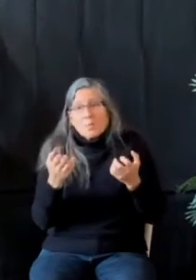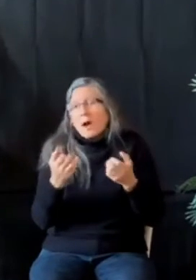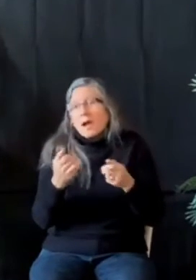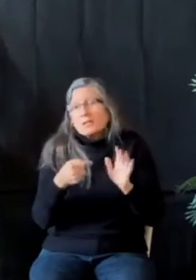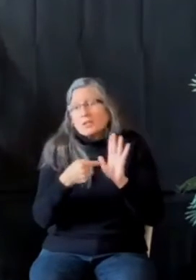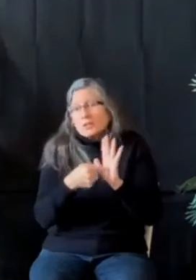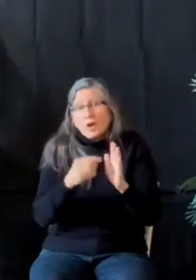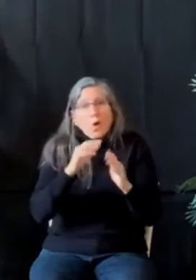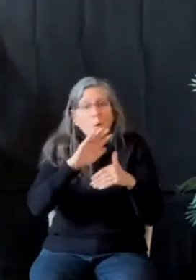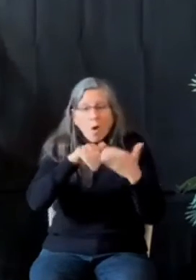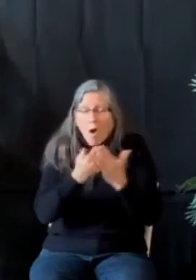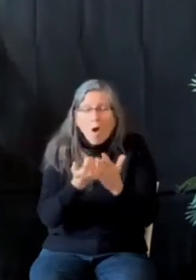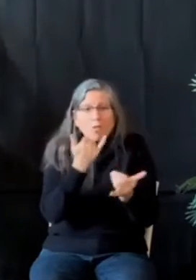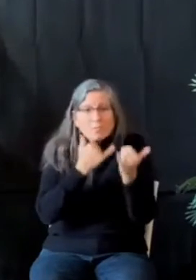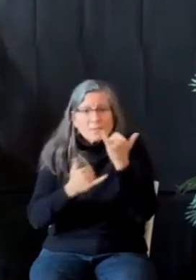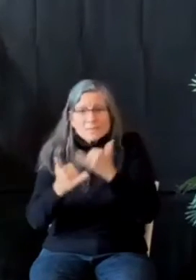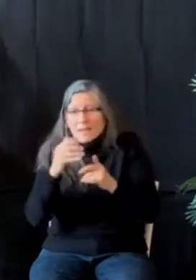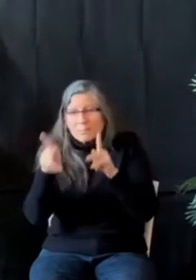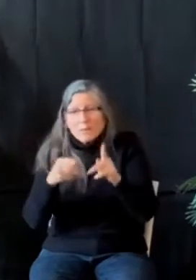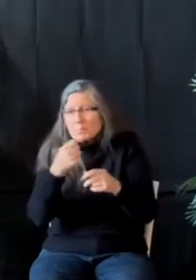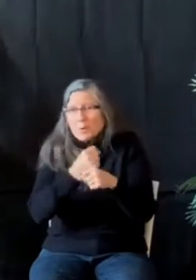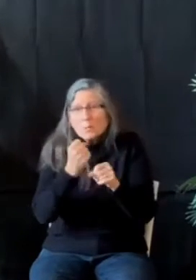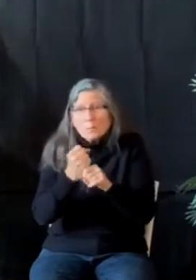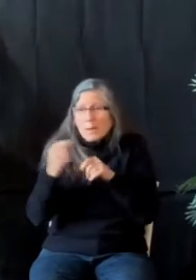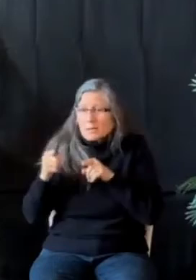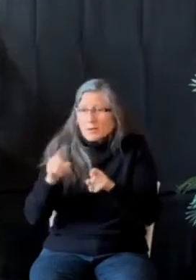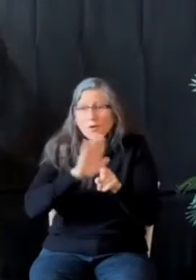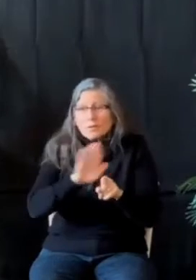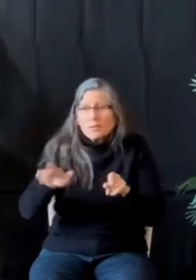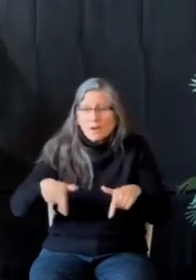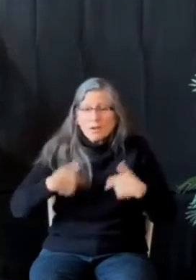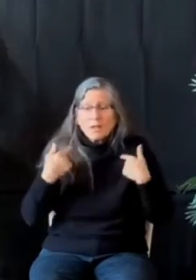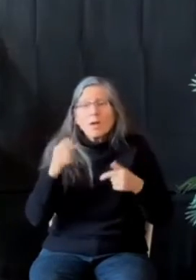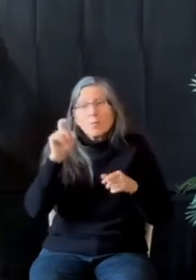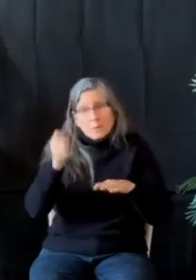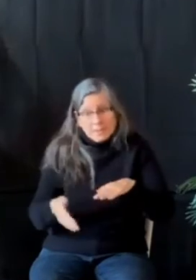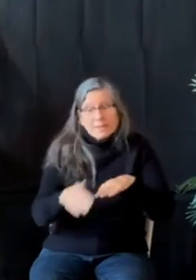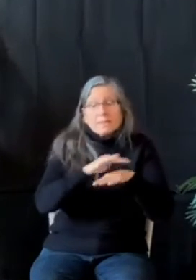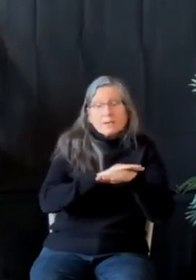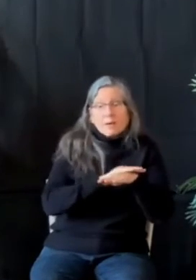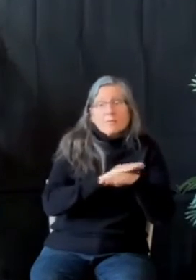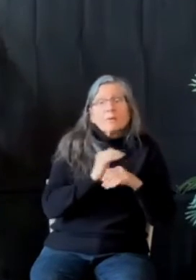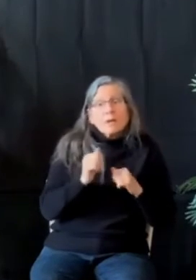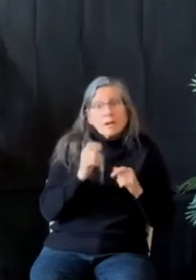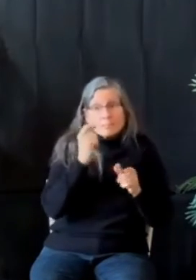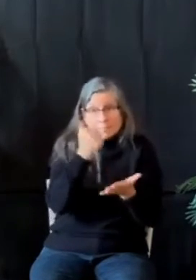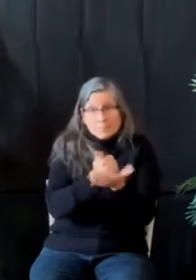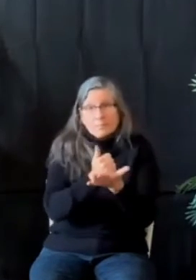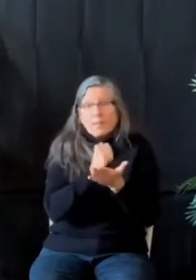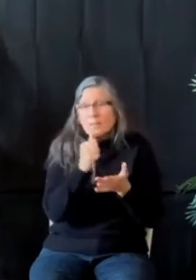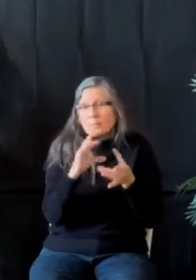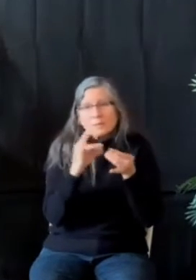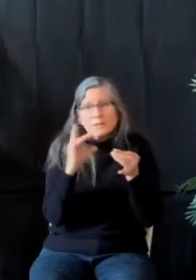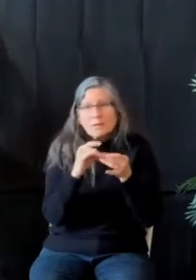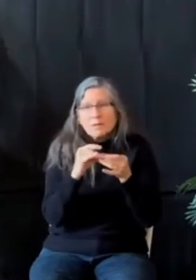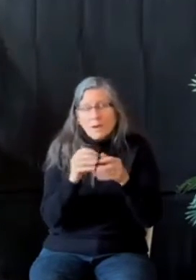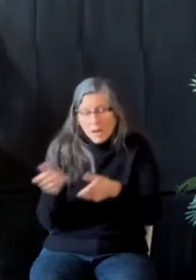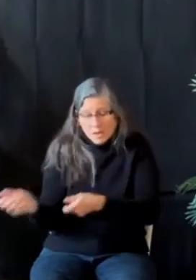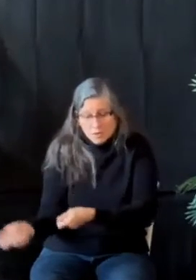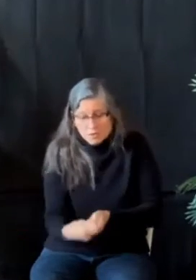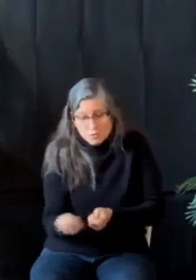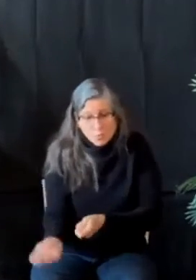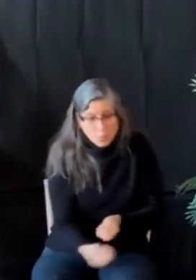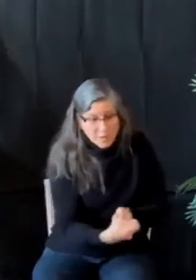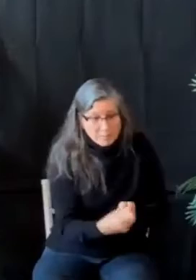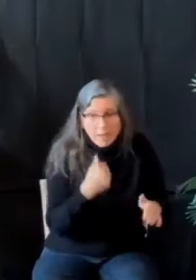all the mistakes that people have made in their lives. But what we really need to do is we need to cover it up. Amen. I'm not talking about sweeping it under the